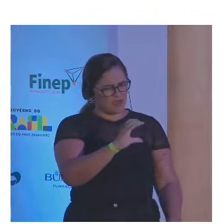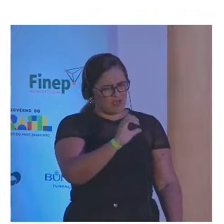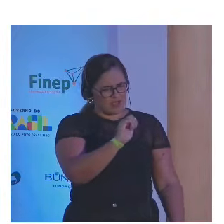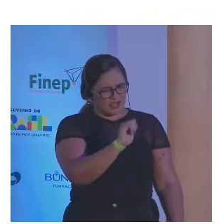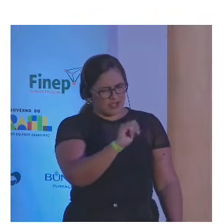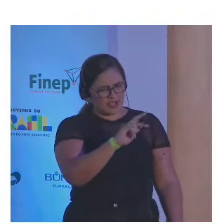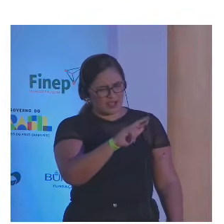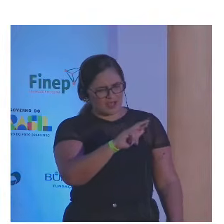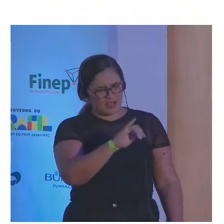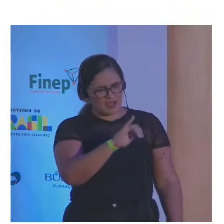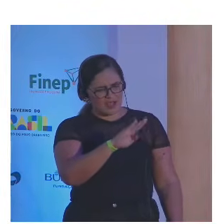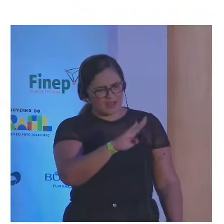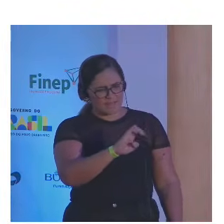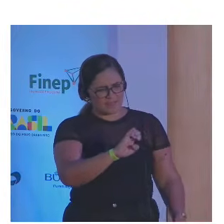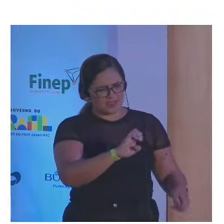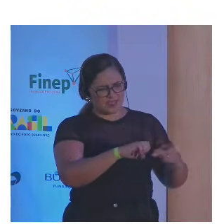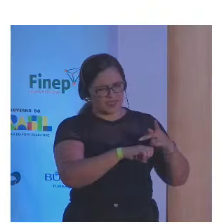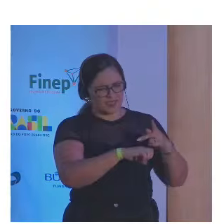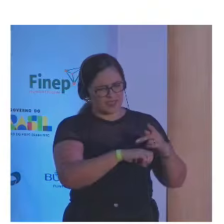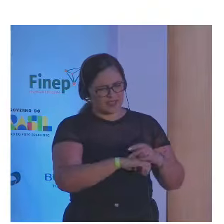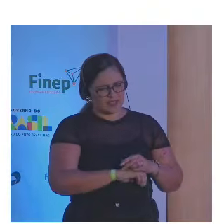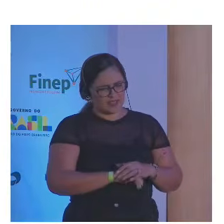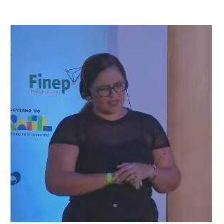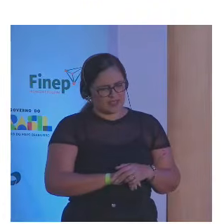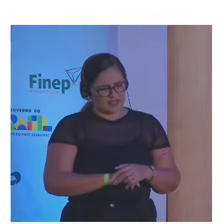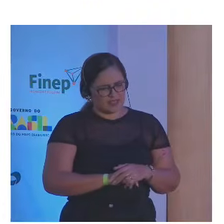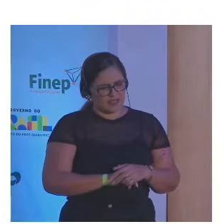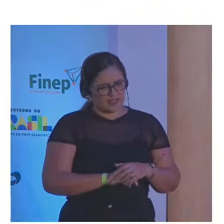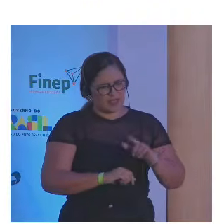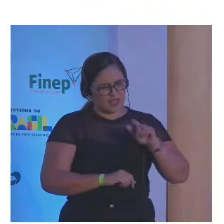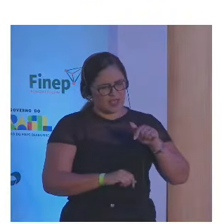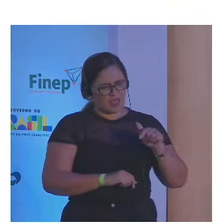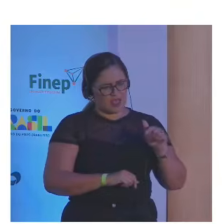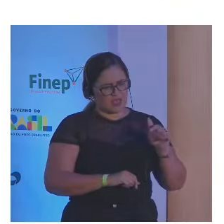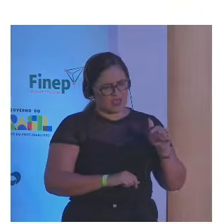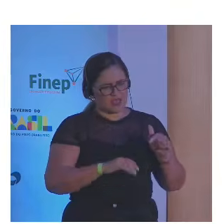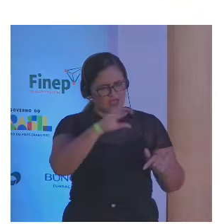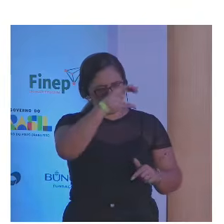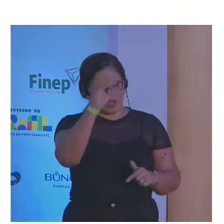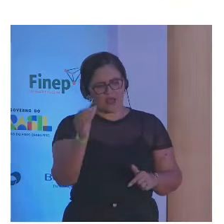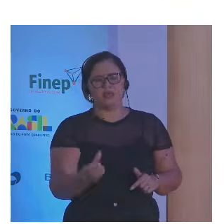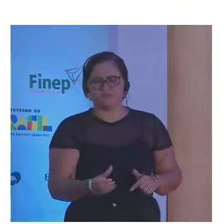palmata reefs. They are largely gone around the world. There are very few left.